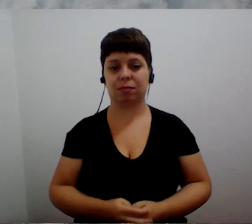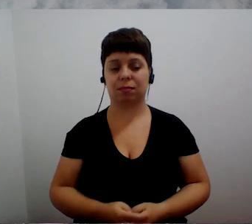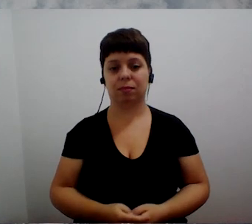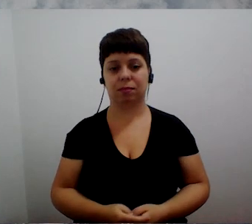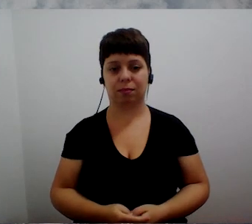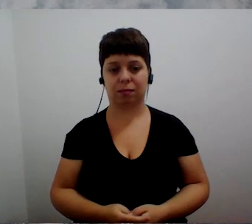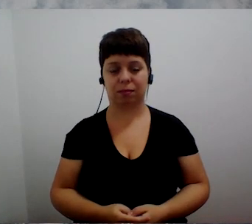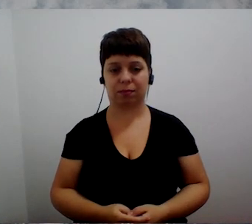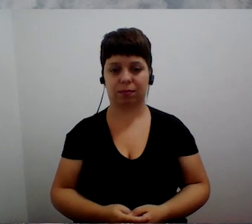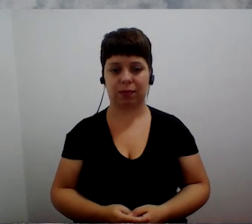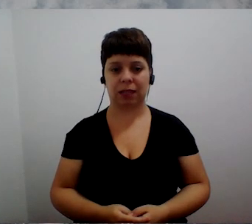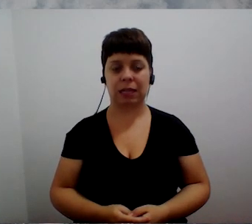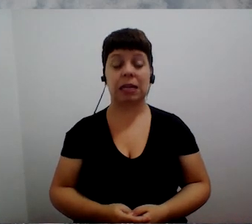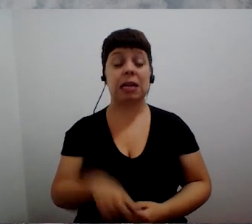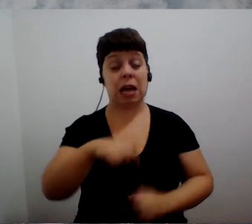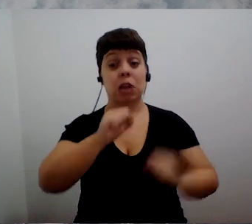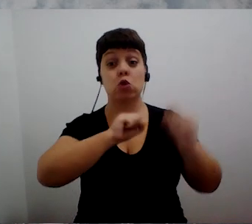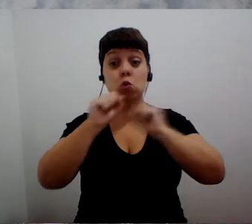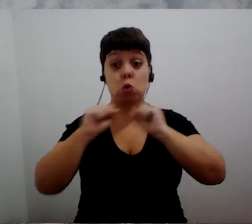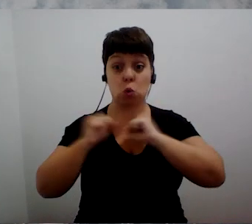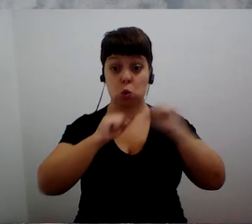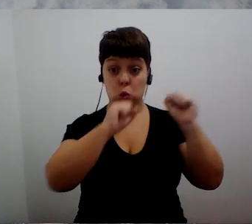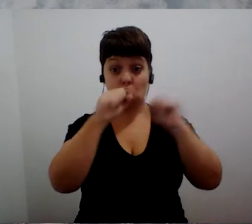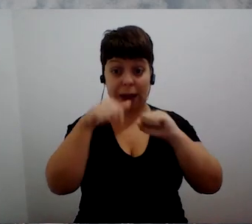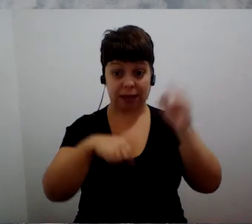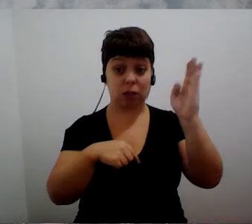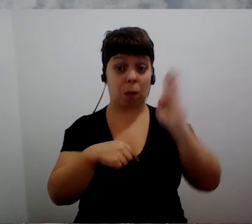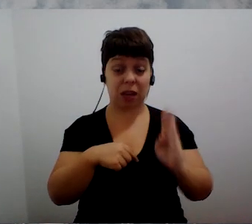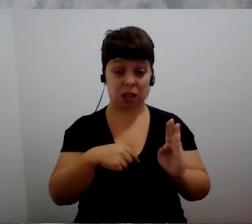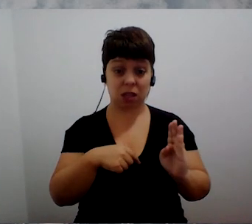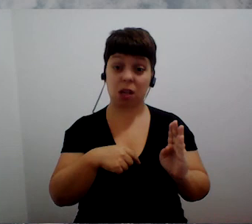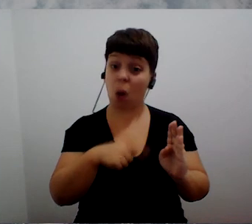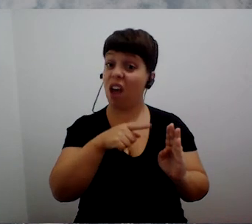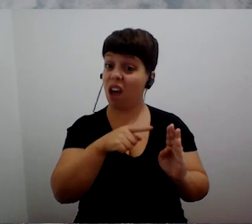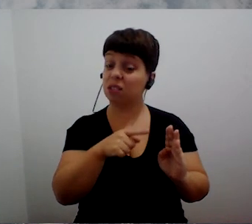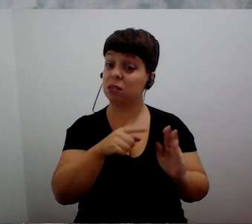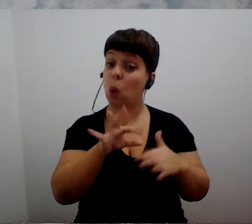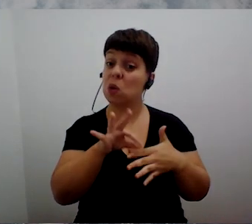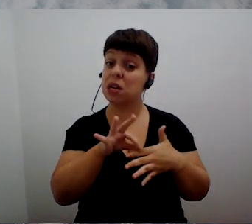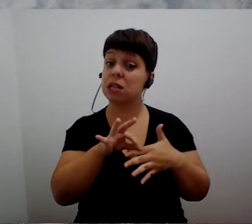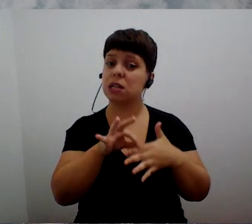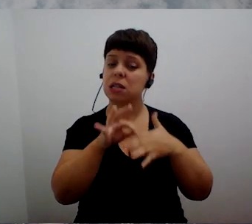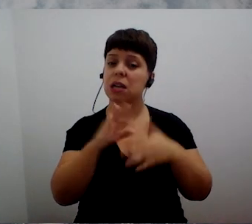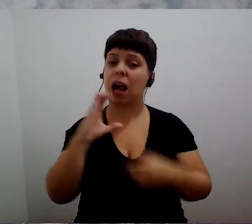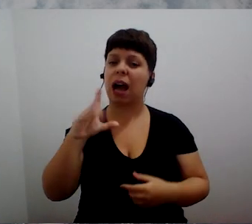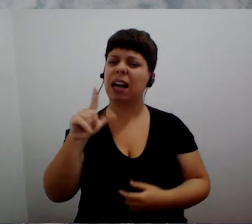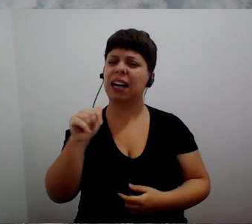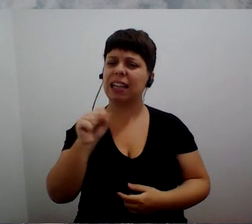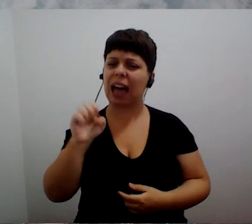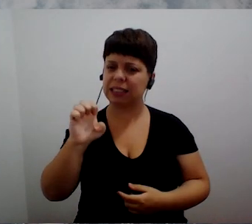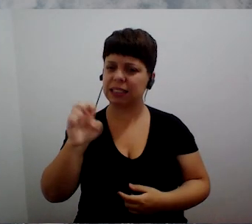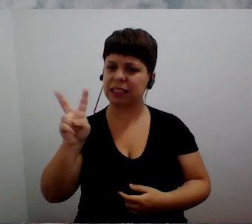the energy inside going to the ocean. And the industry here in Brazil is